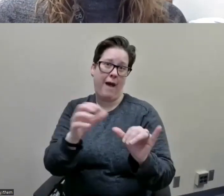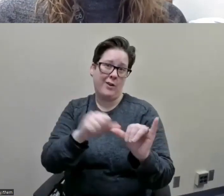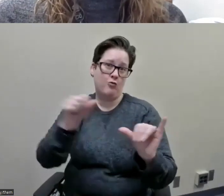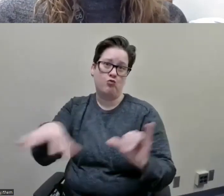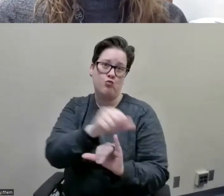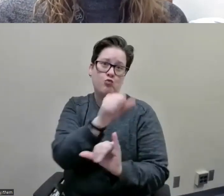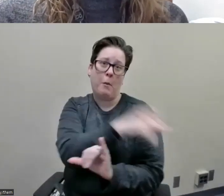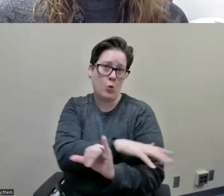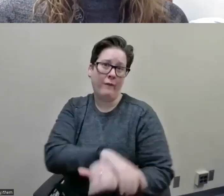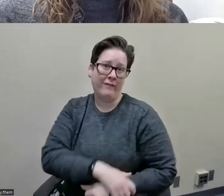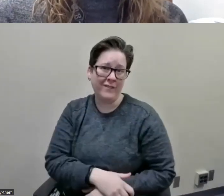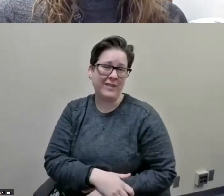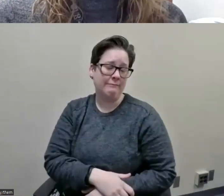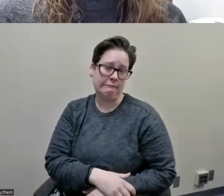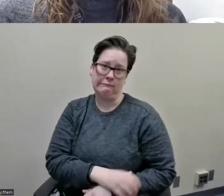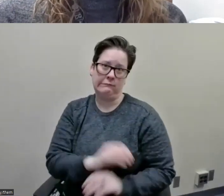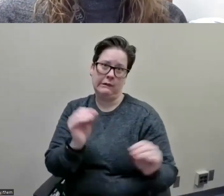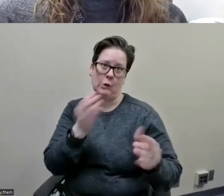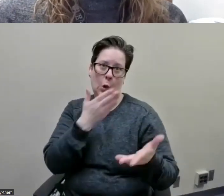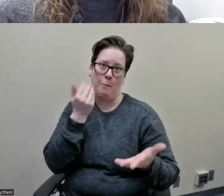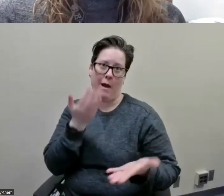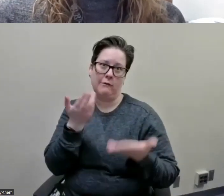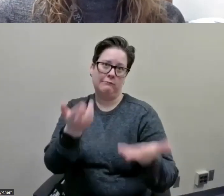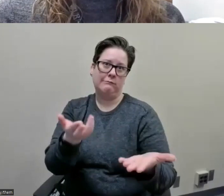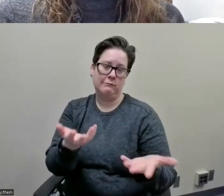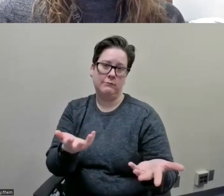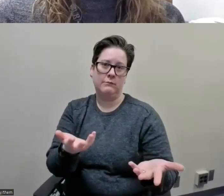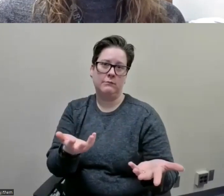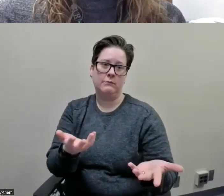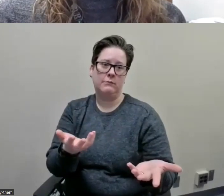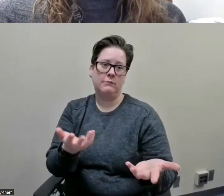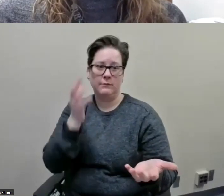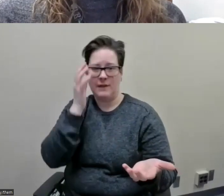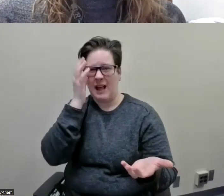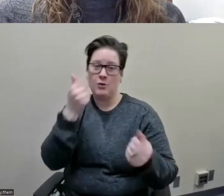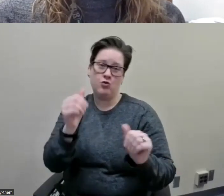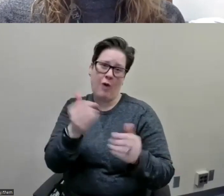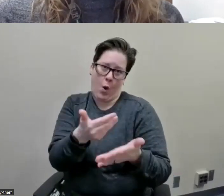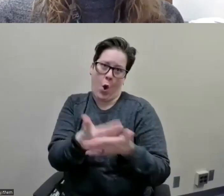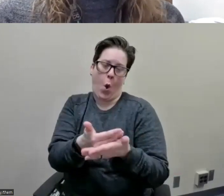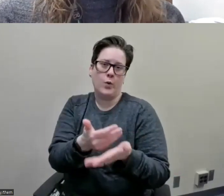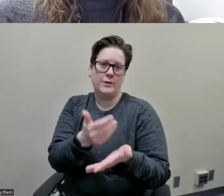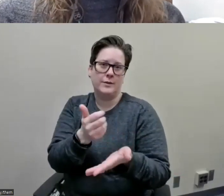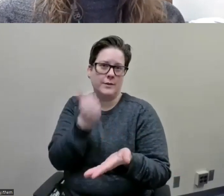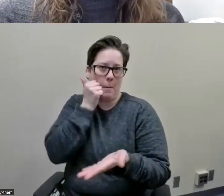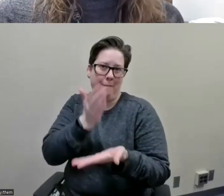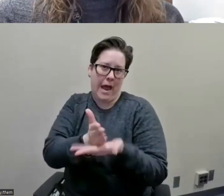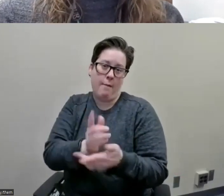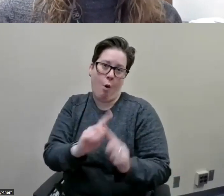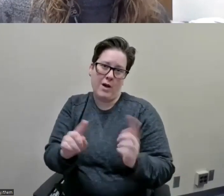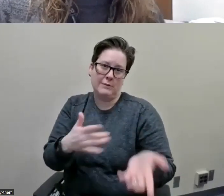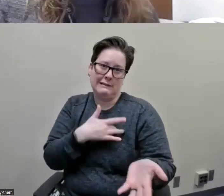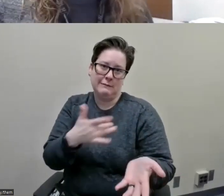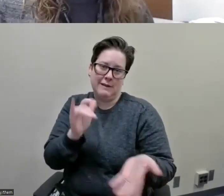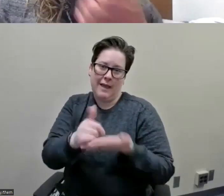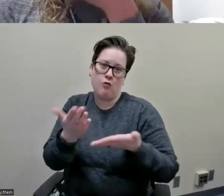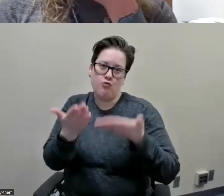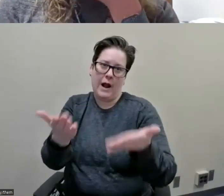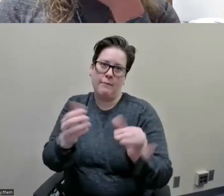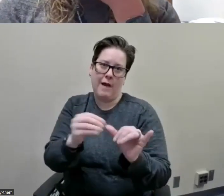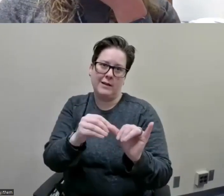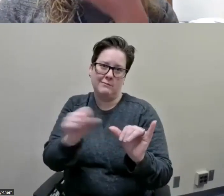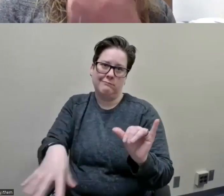better recommendation than that. As close to menopause as we can get, but that is typically a recommendation. When we